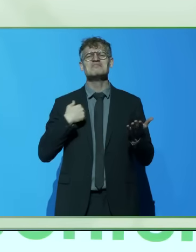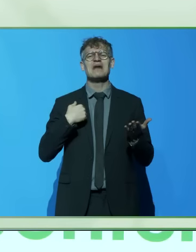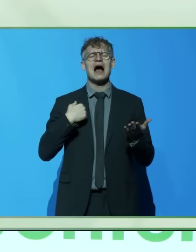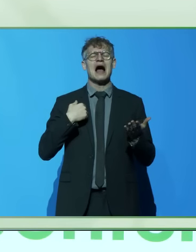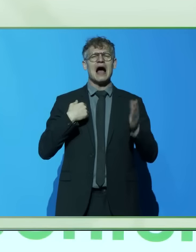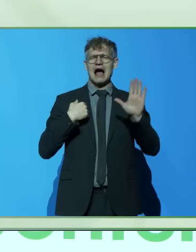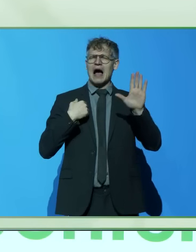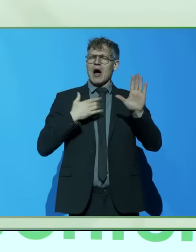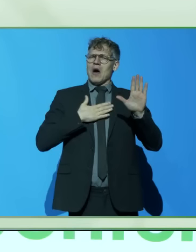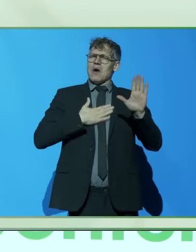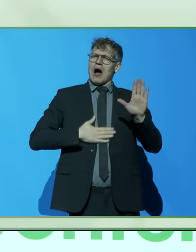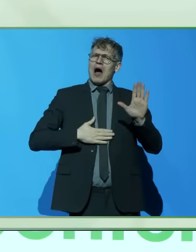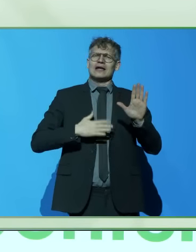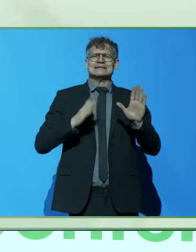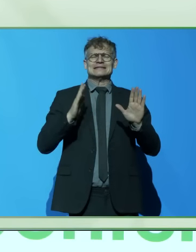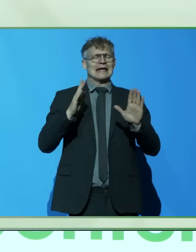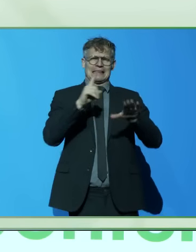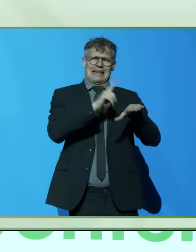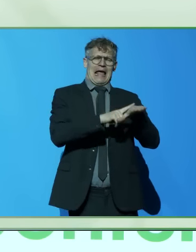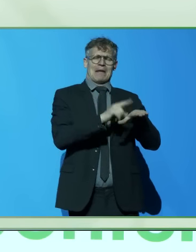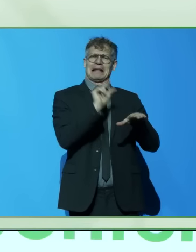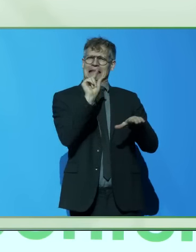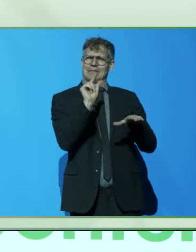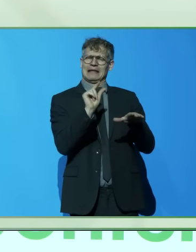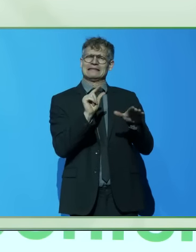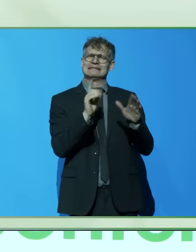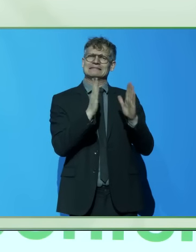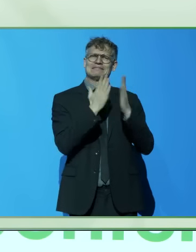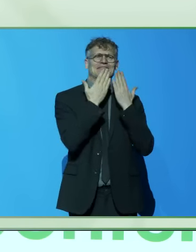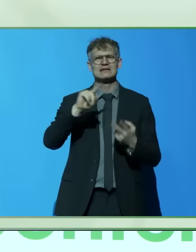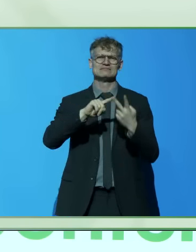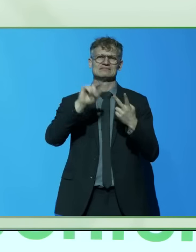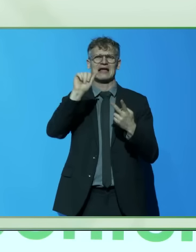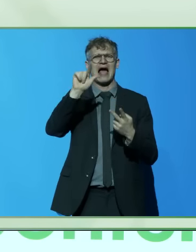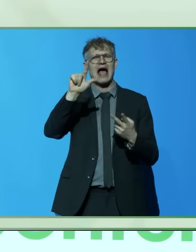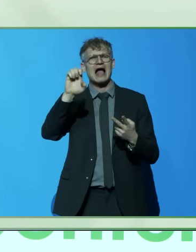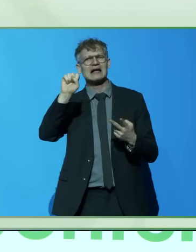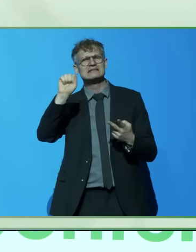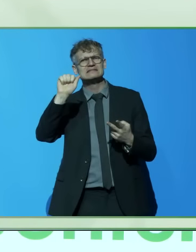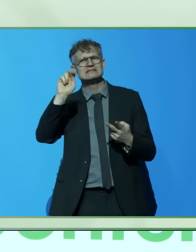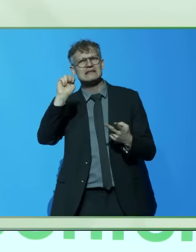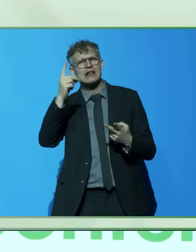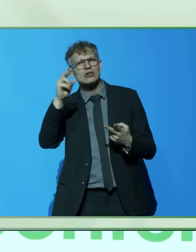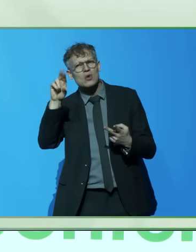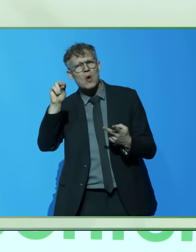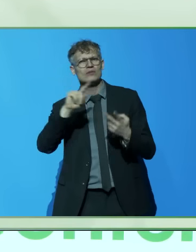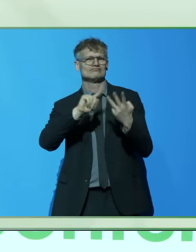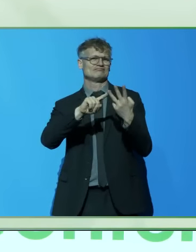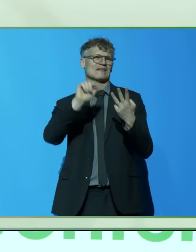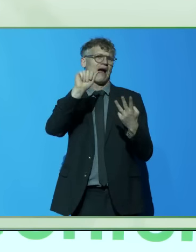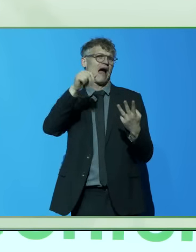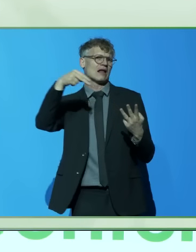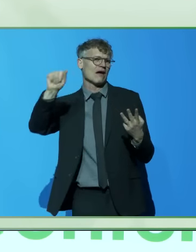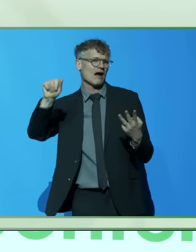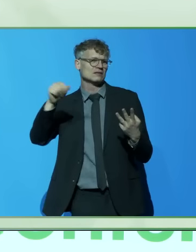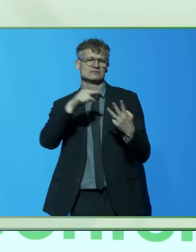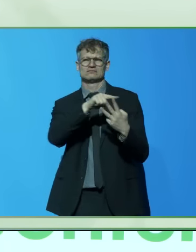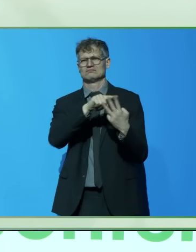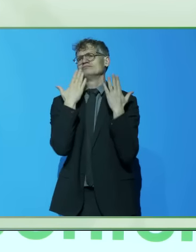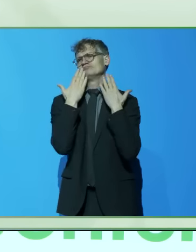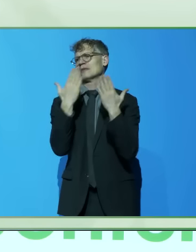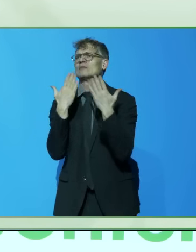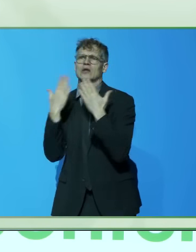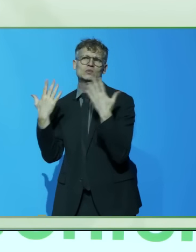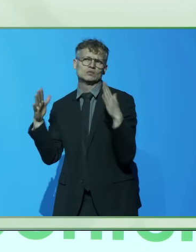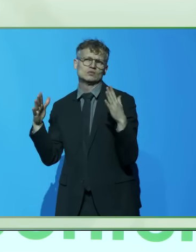A moment to thank all of the people who have made today possible. Time, energy, and commitment, and the wider team that have